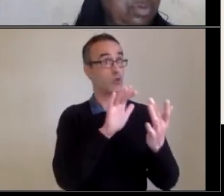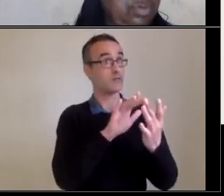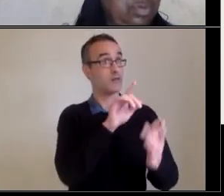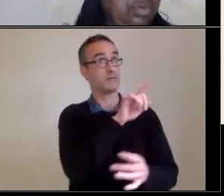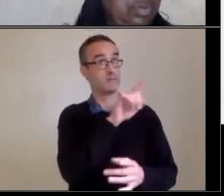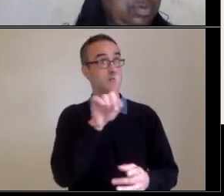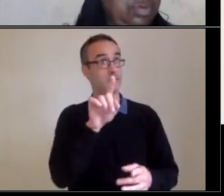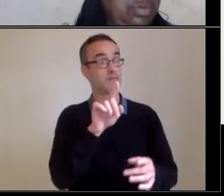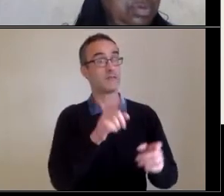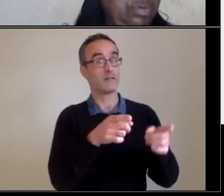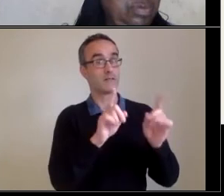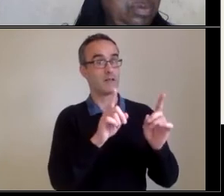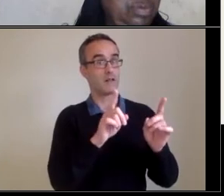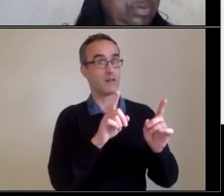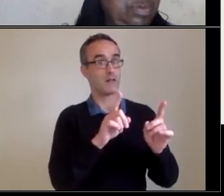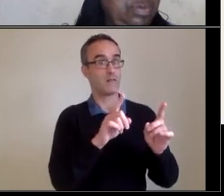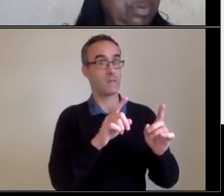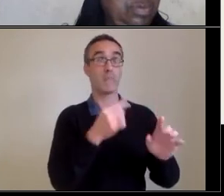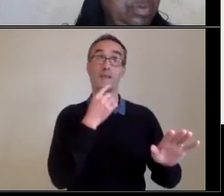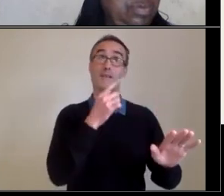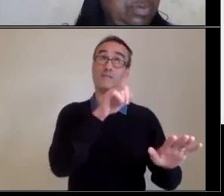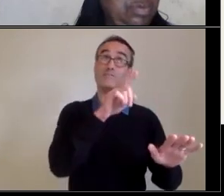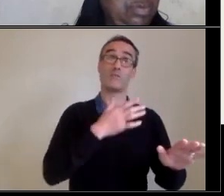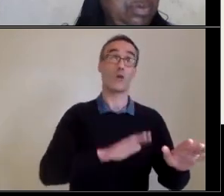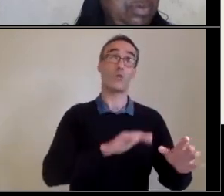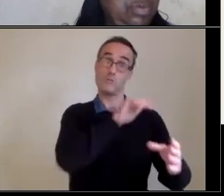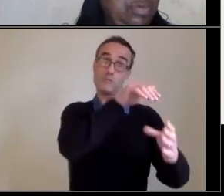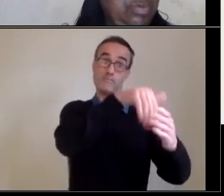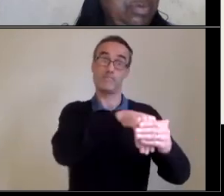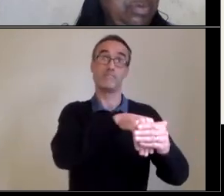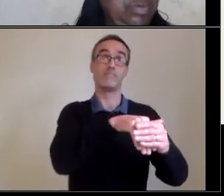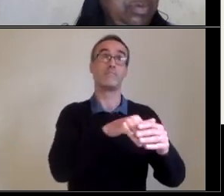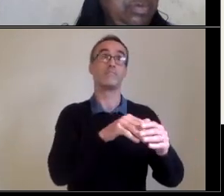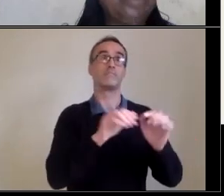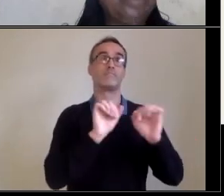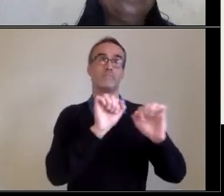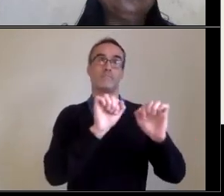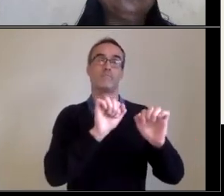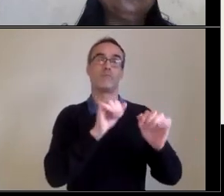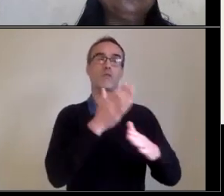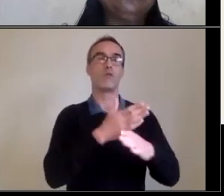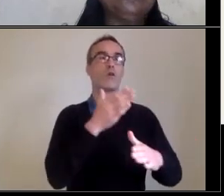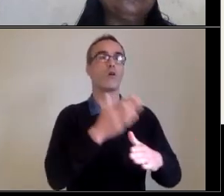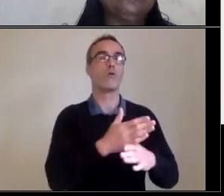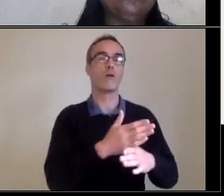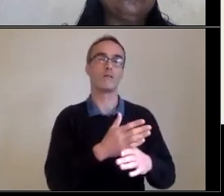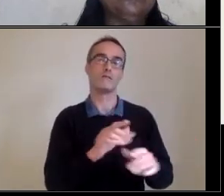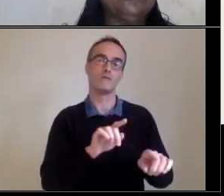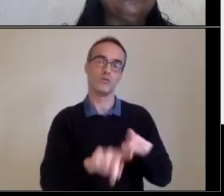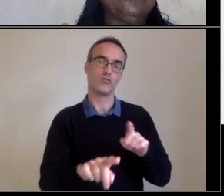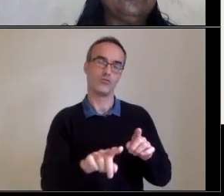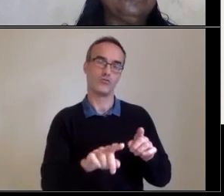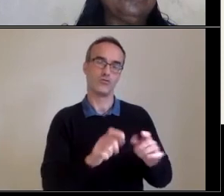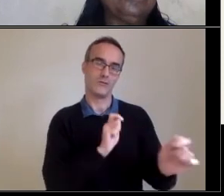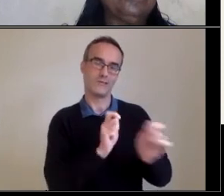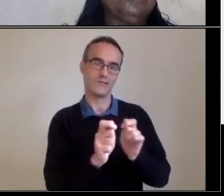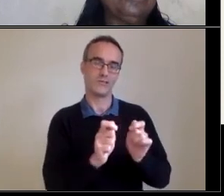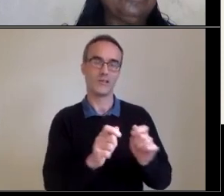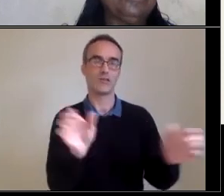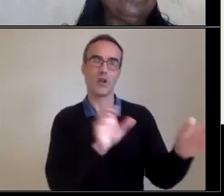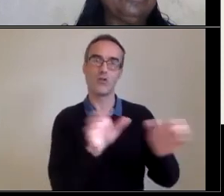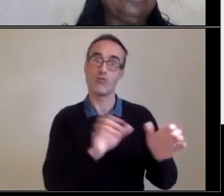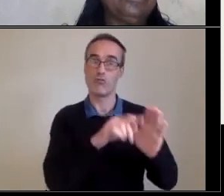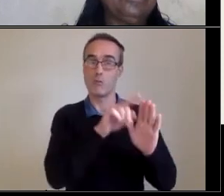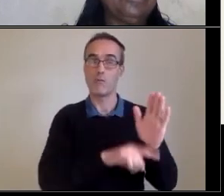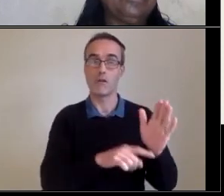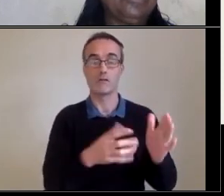offer to be part of the conversation. And I hope that with some of these, we know the value of this, so that you would